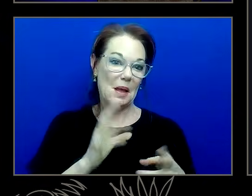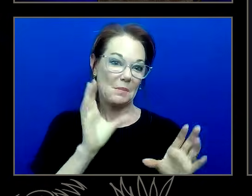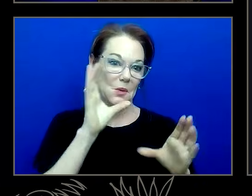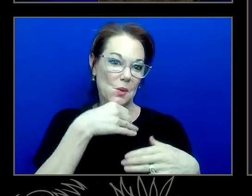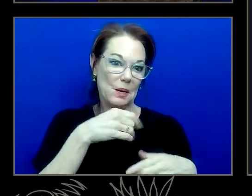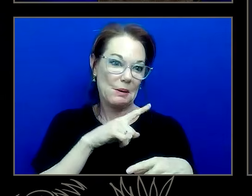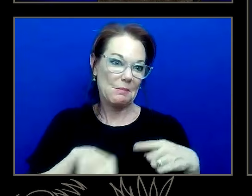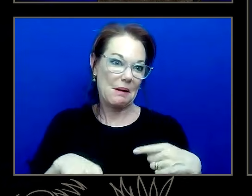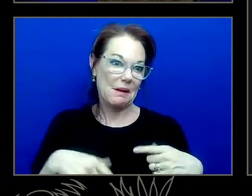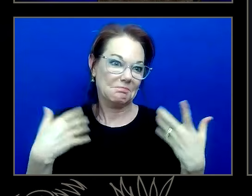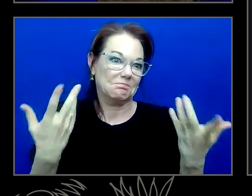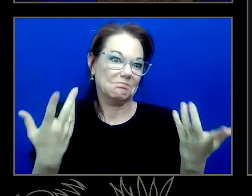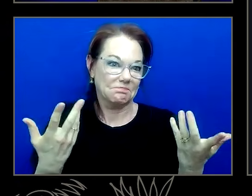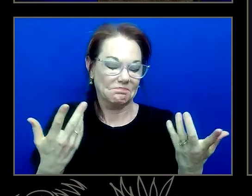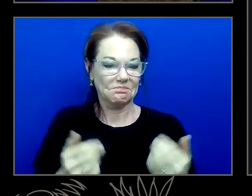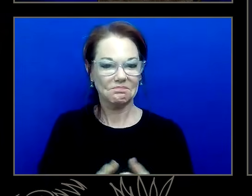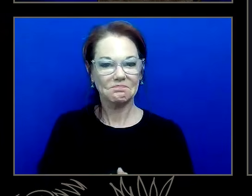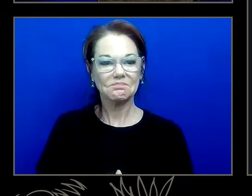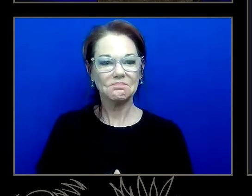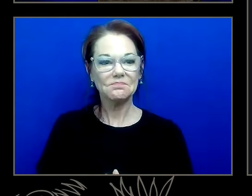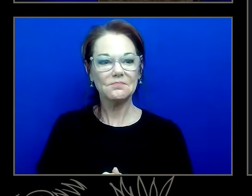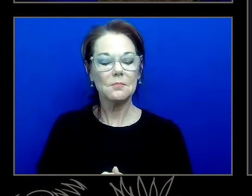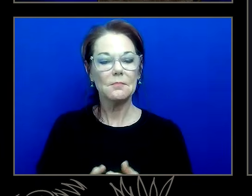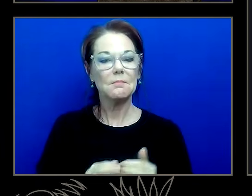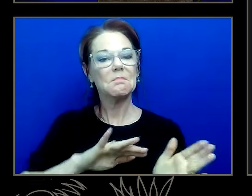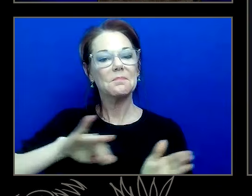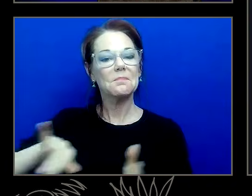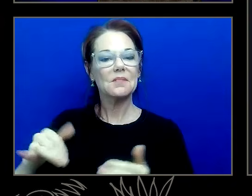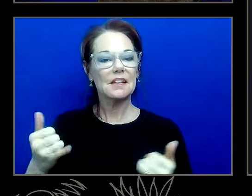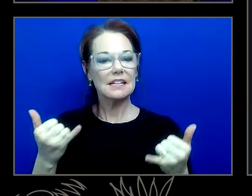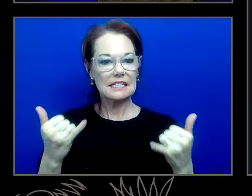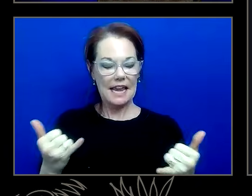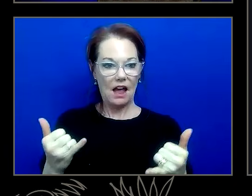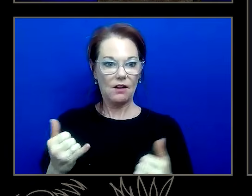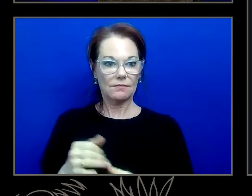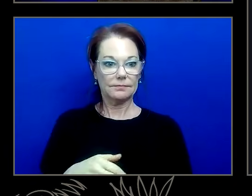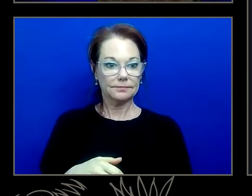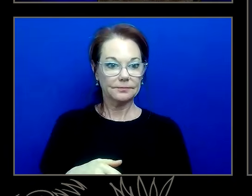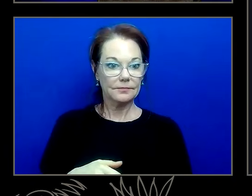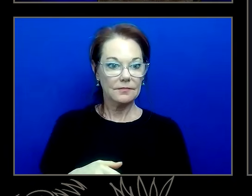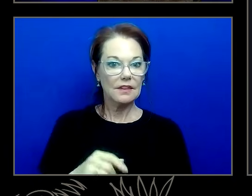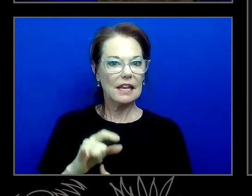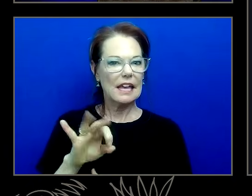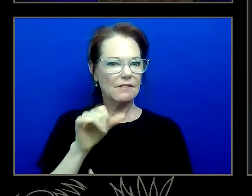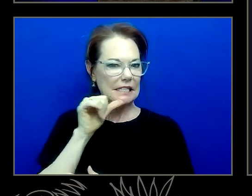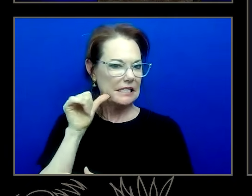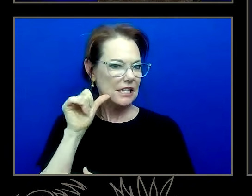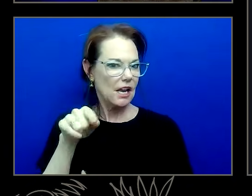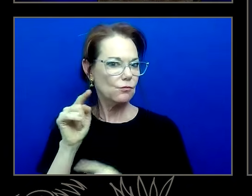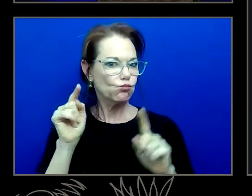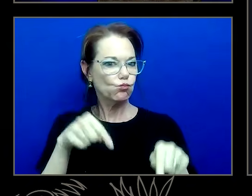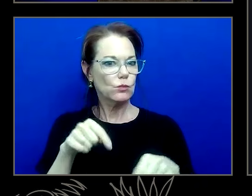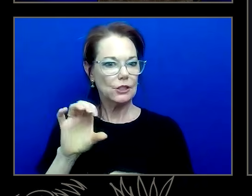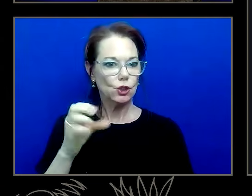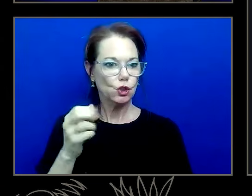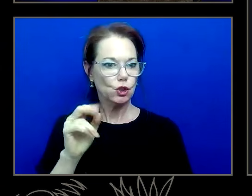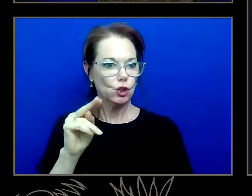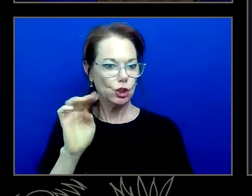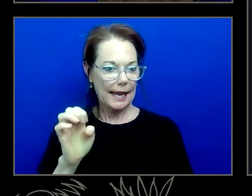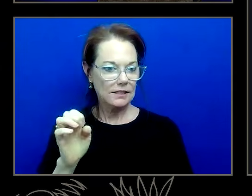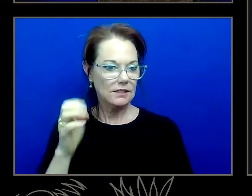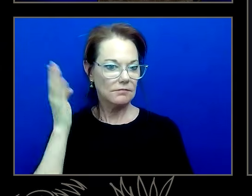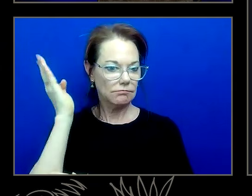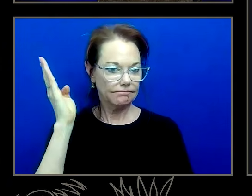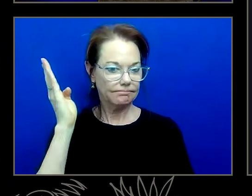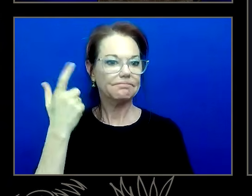have weird names. All right, now, if you were at Chance's talk yesterday, I had to implement fetching data.